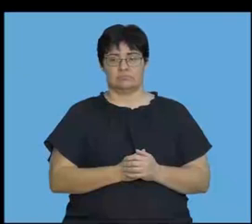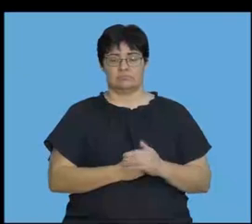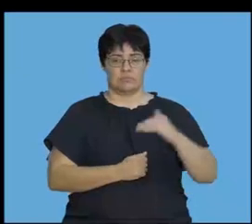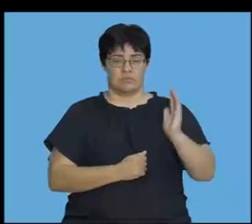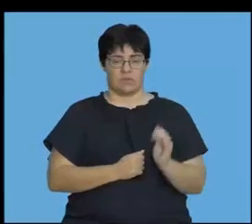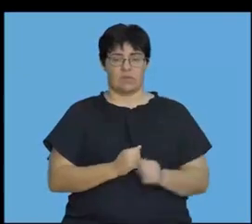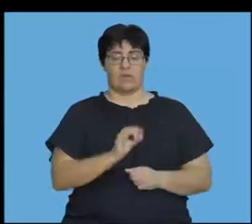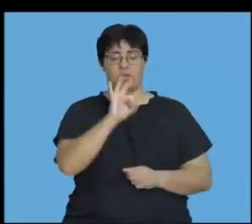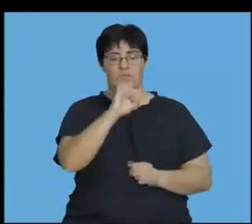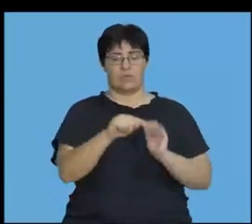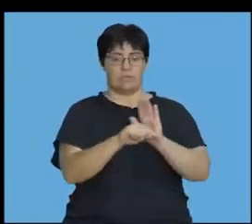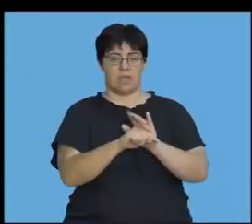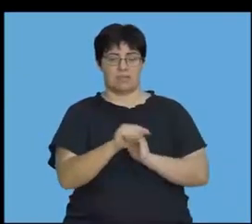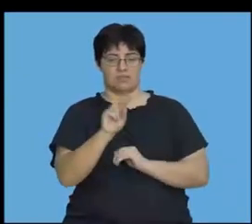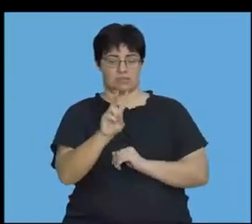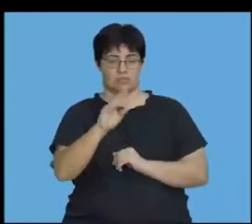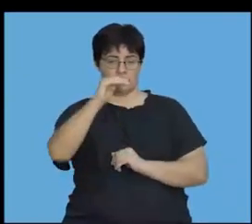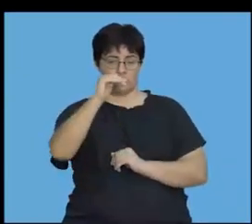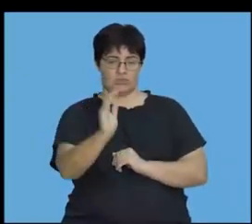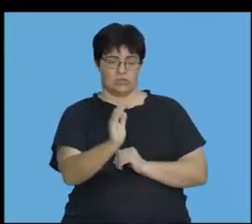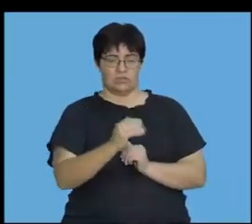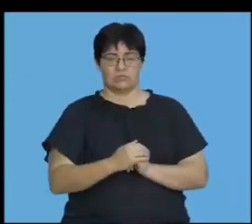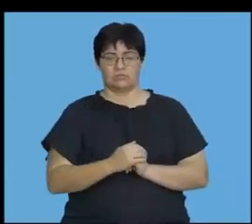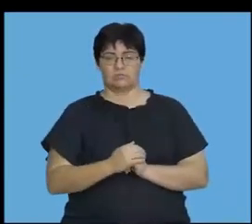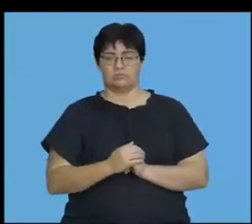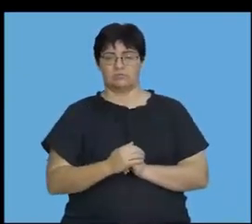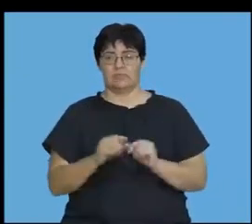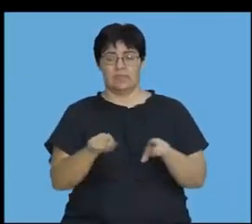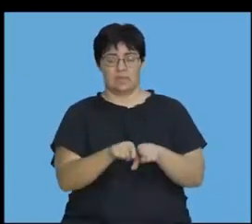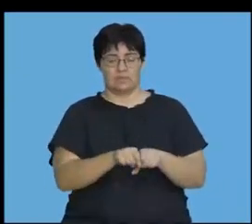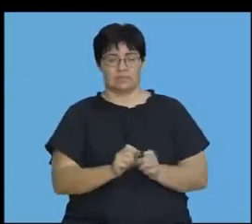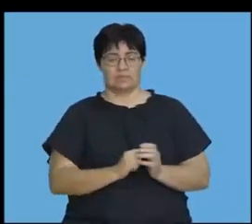my bracket, 3 minus 2,